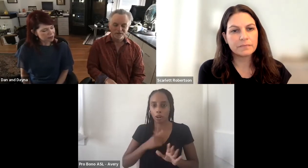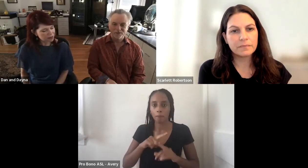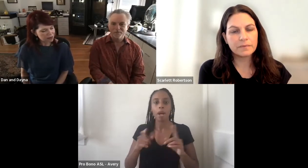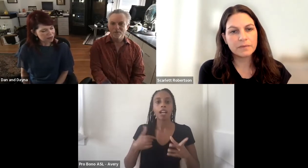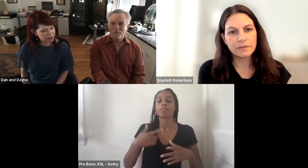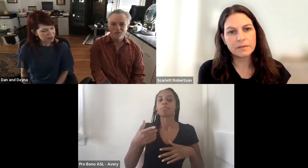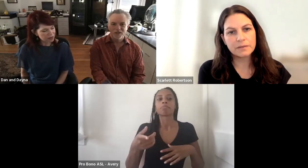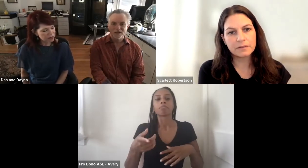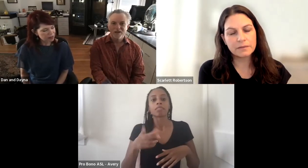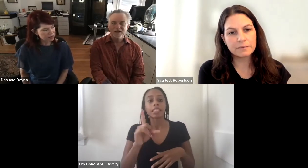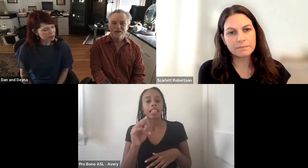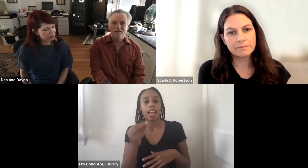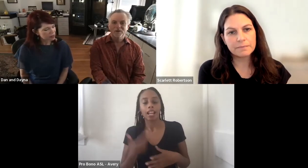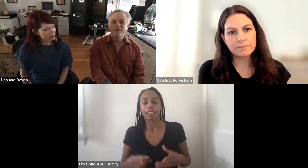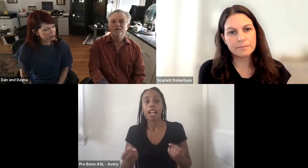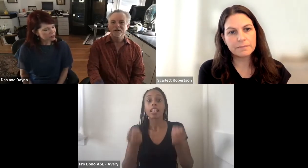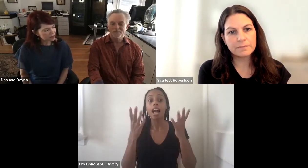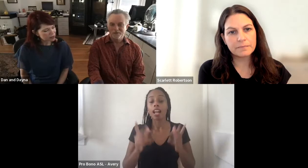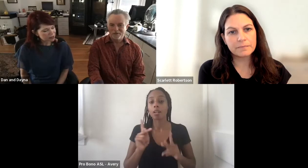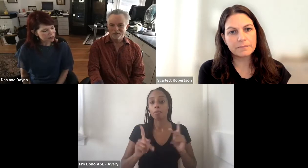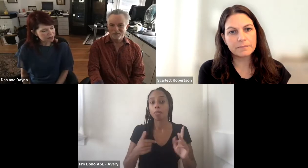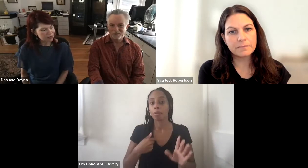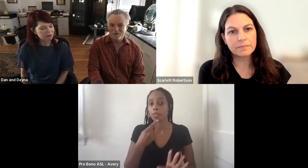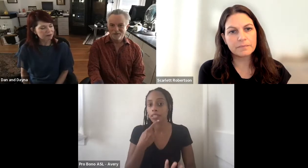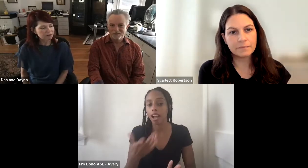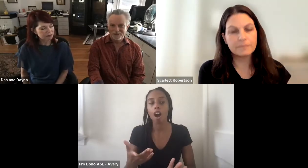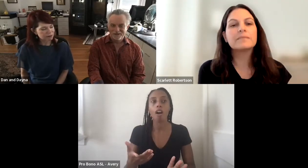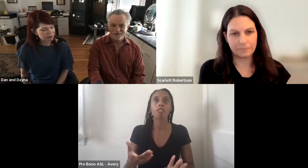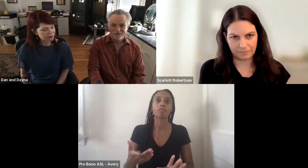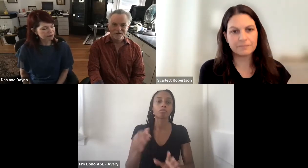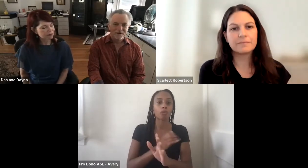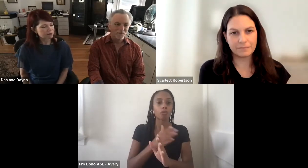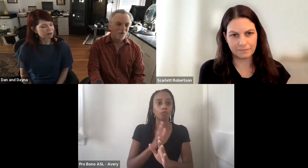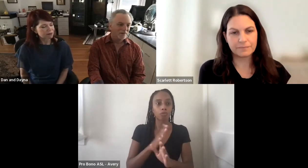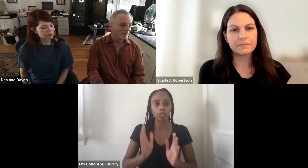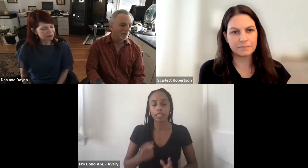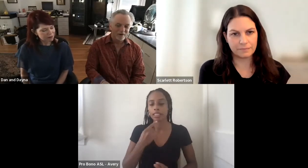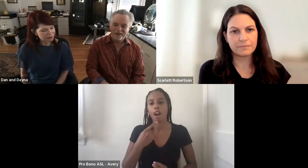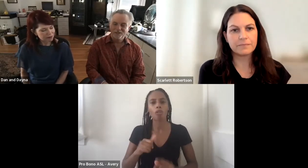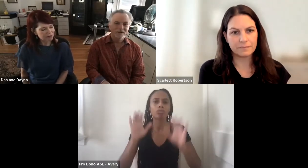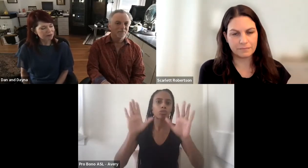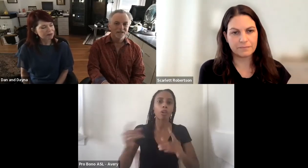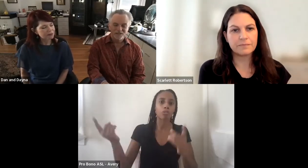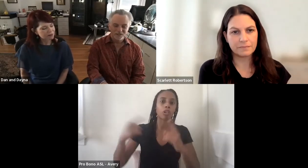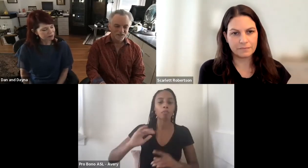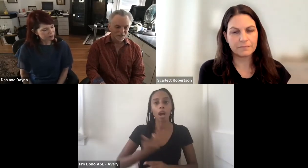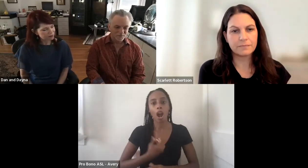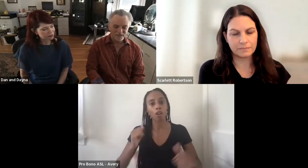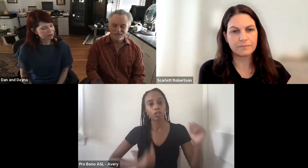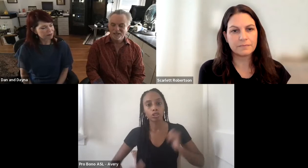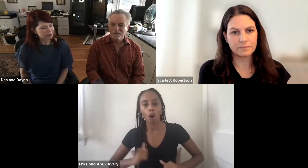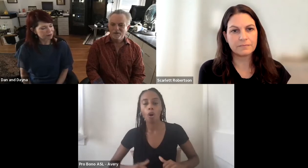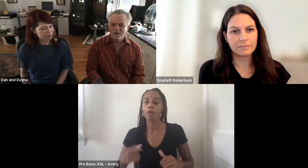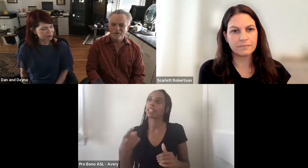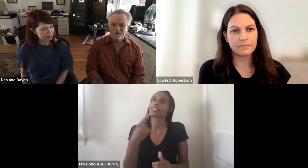to a concert, the performer will say, "It's great that you've come to our show," right? Or "It's great to be in such and such a